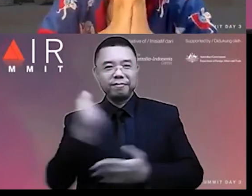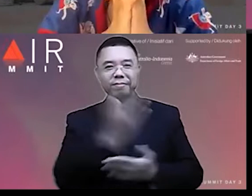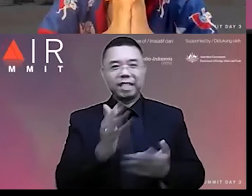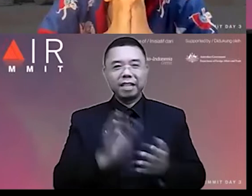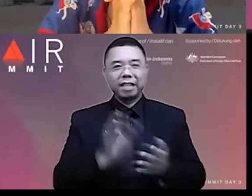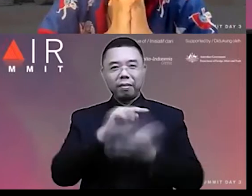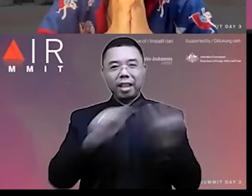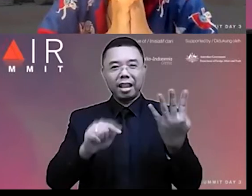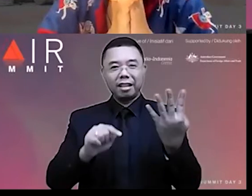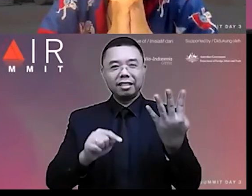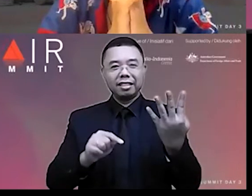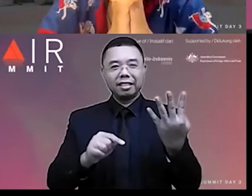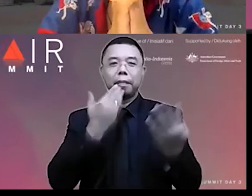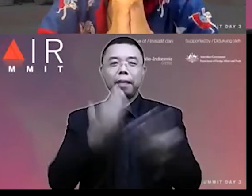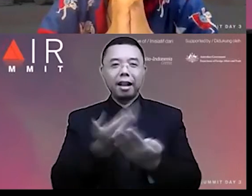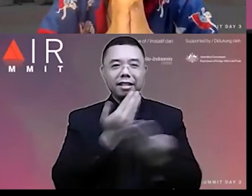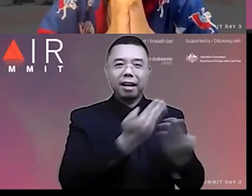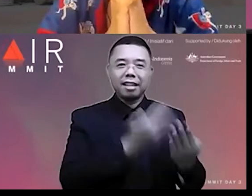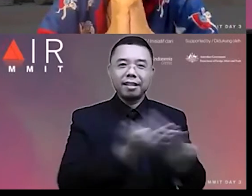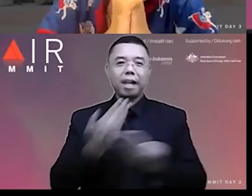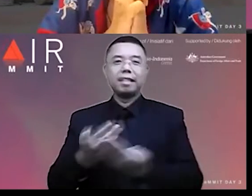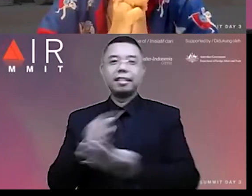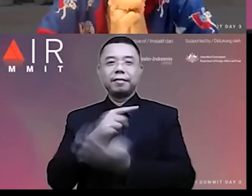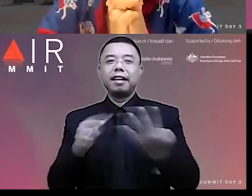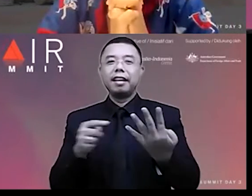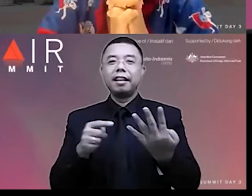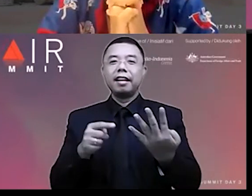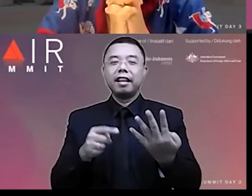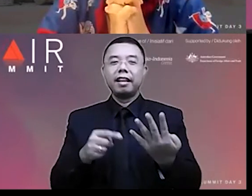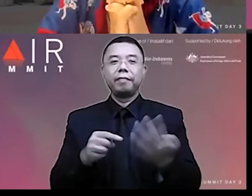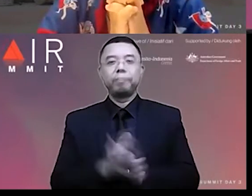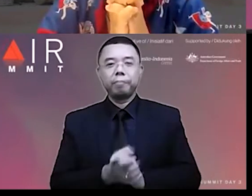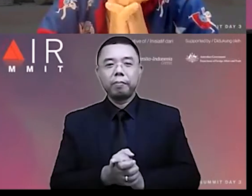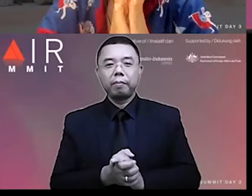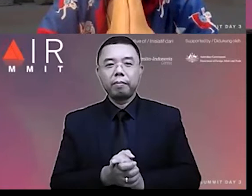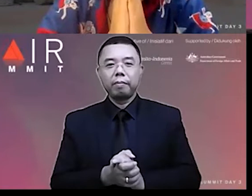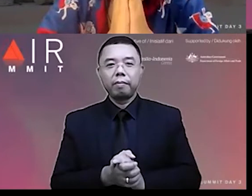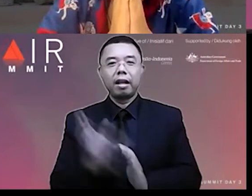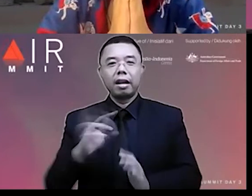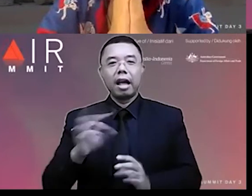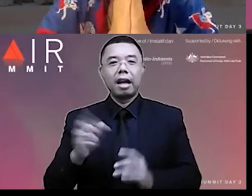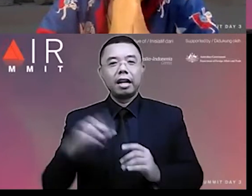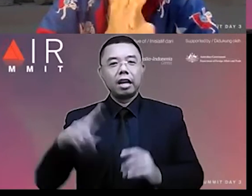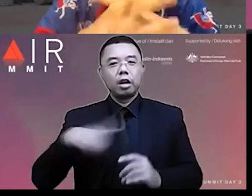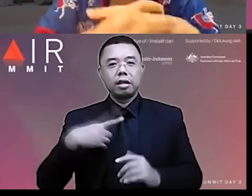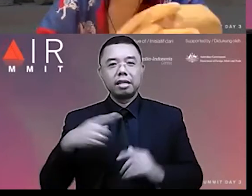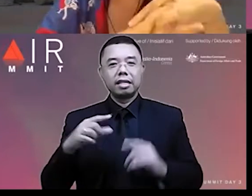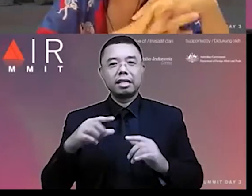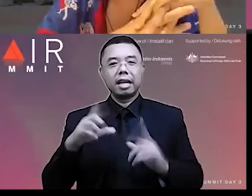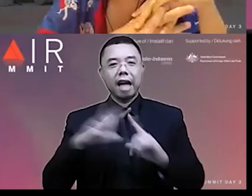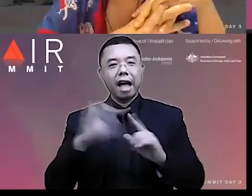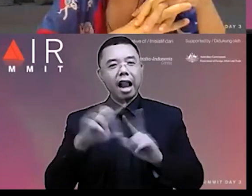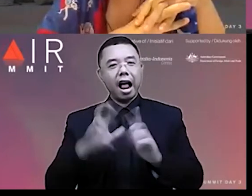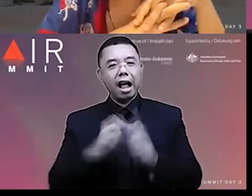Dr. Ilmiawan Awalin, Lecturer at Universitas Erlangga, Widyasari Listo-Wulan,